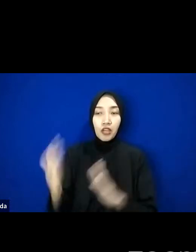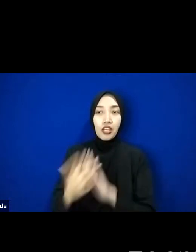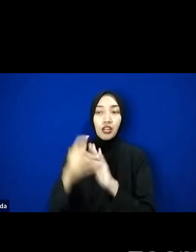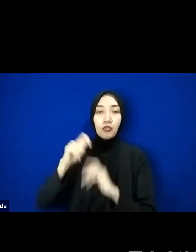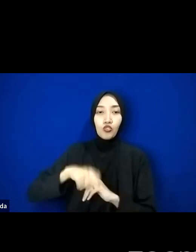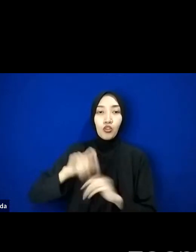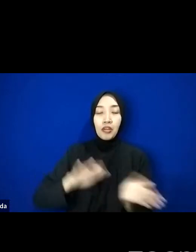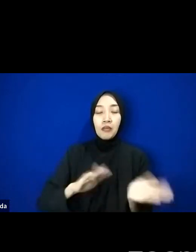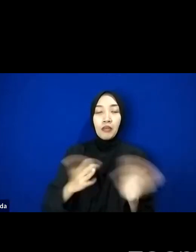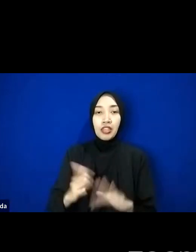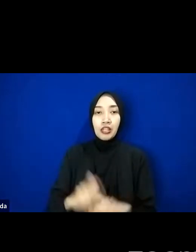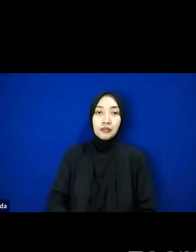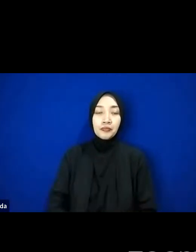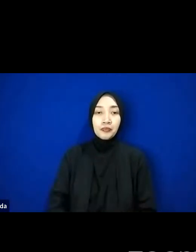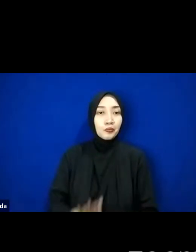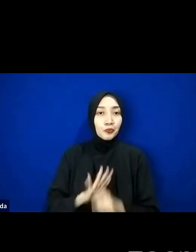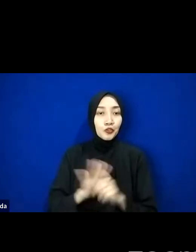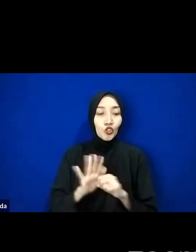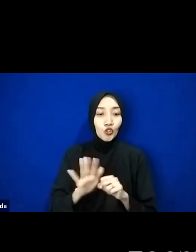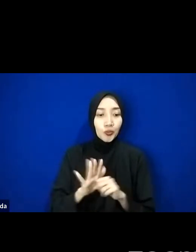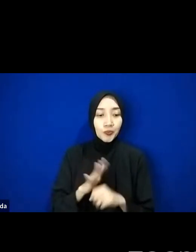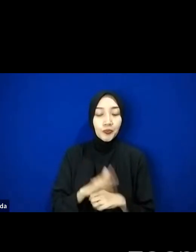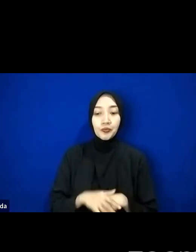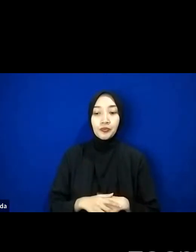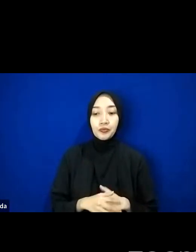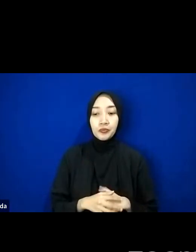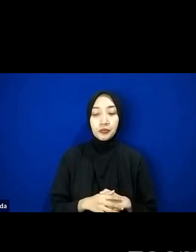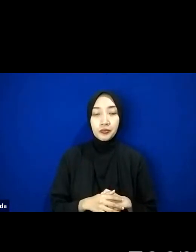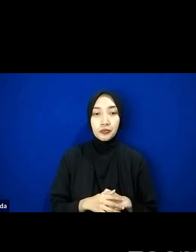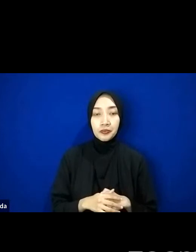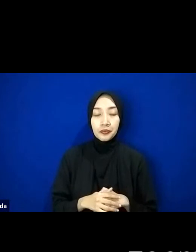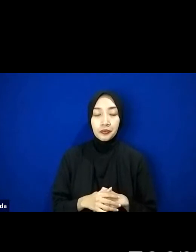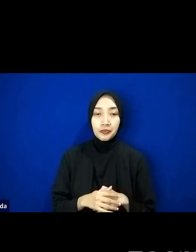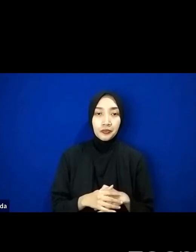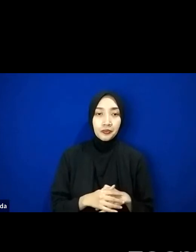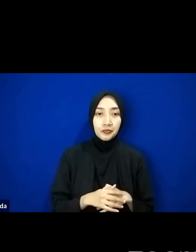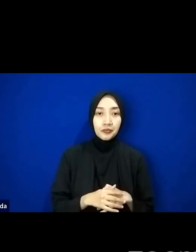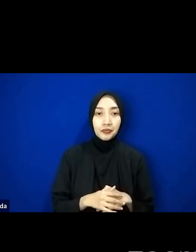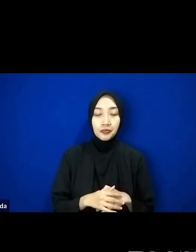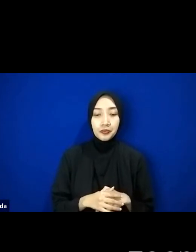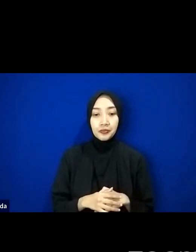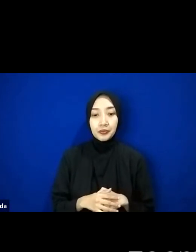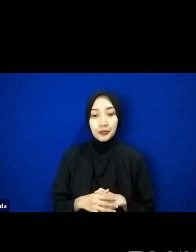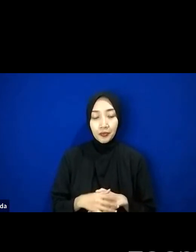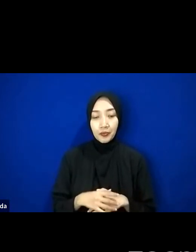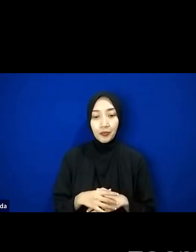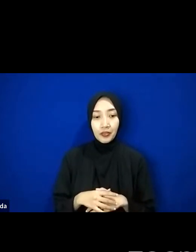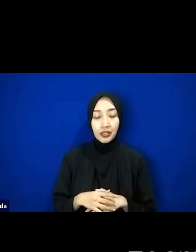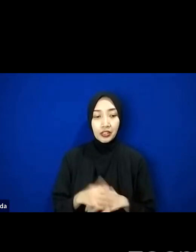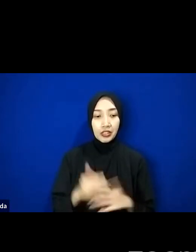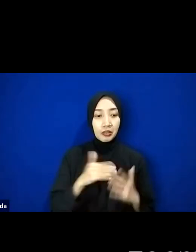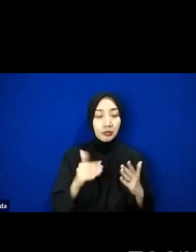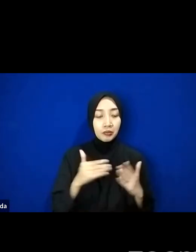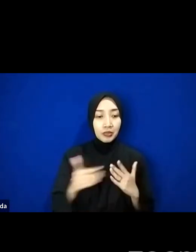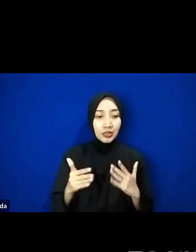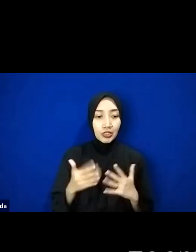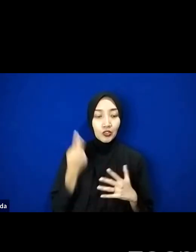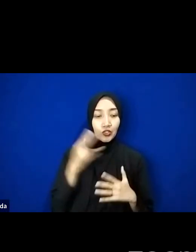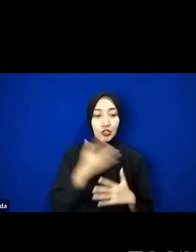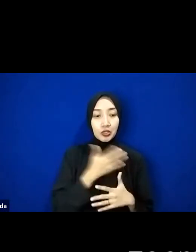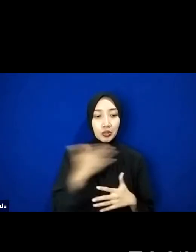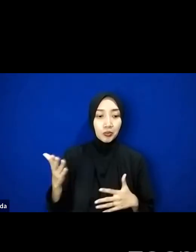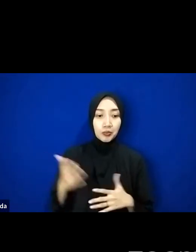can respond and I share to you all. Thank you.